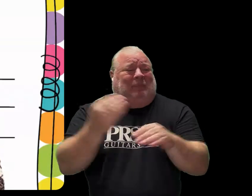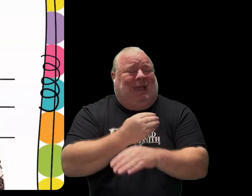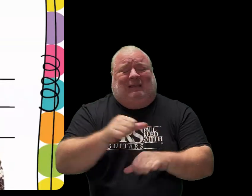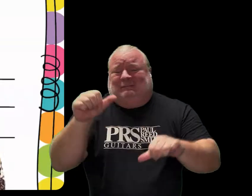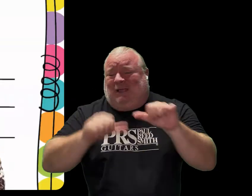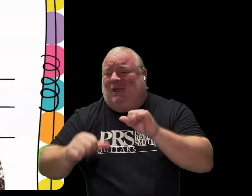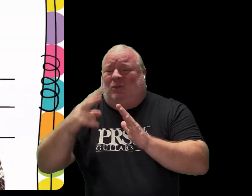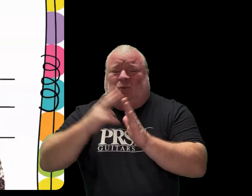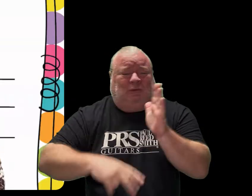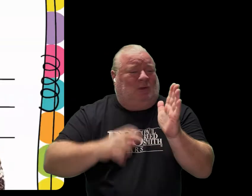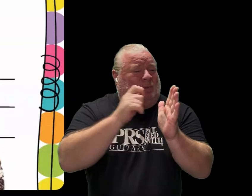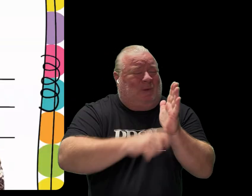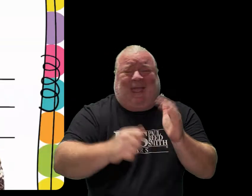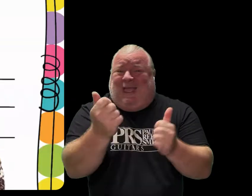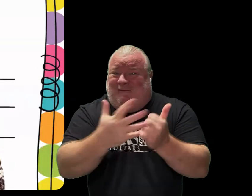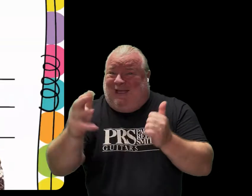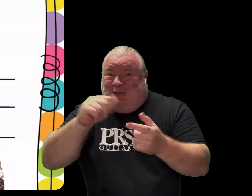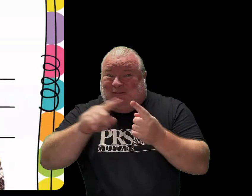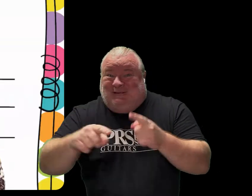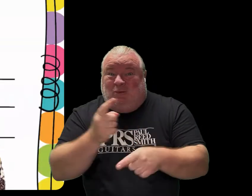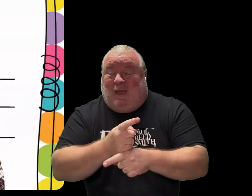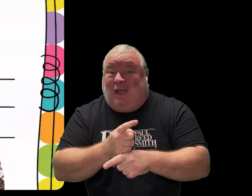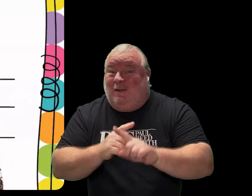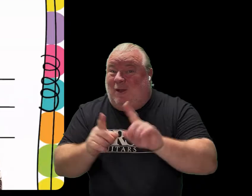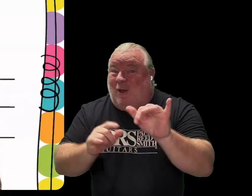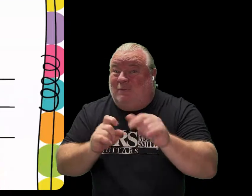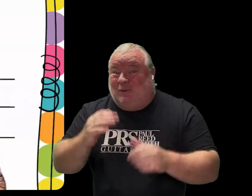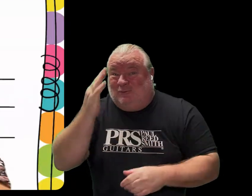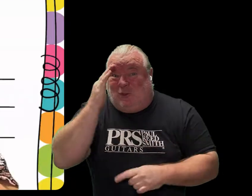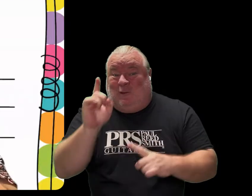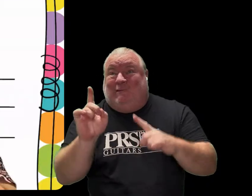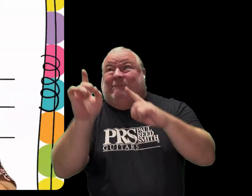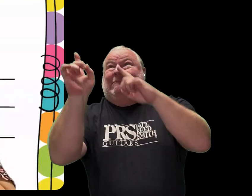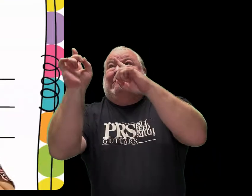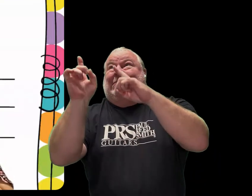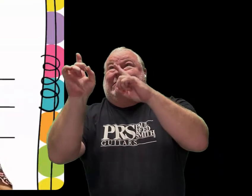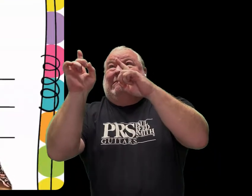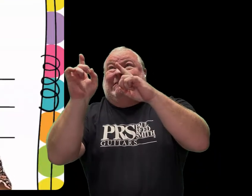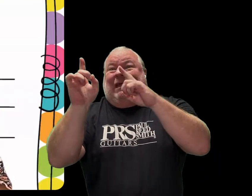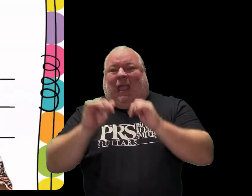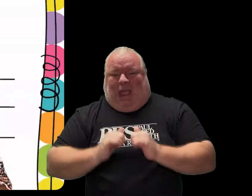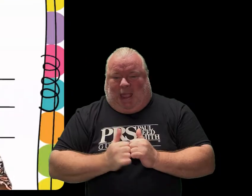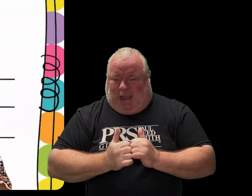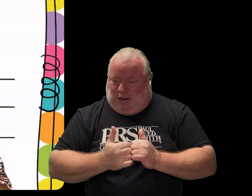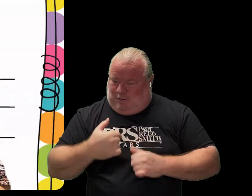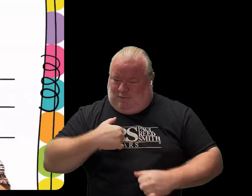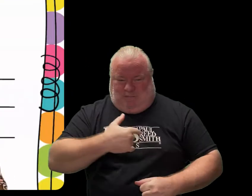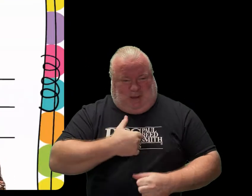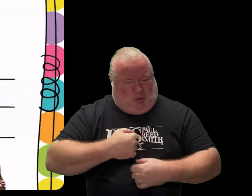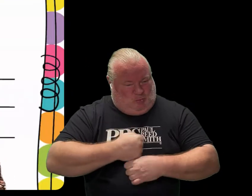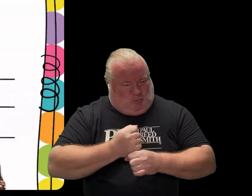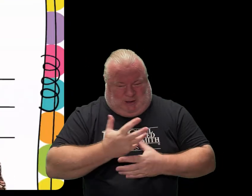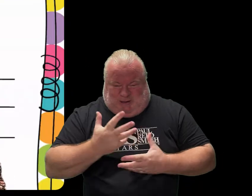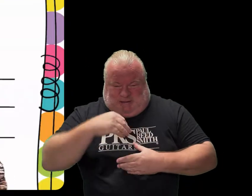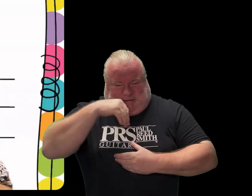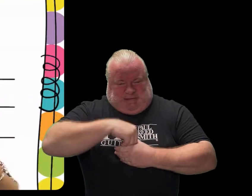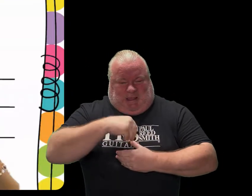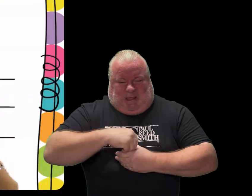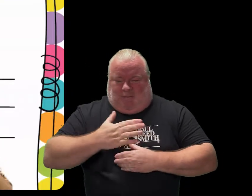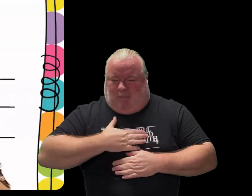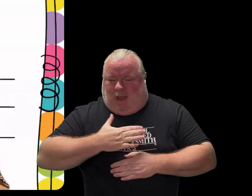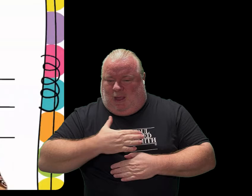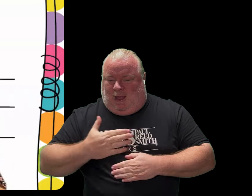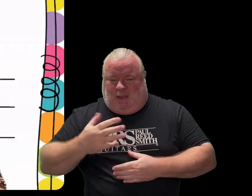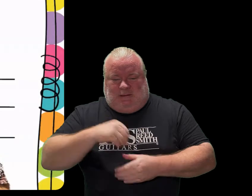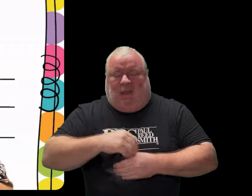learn about math and science, but we also learn about what makes us us. And we also learn about